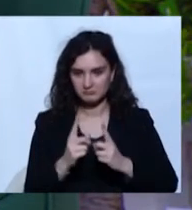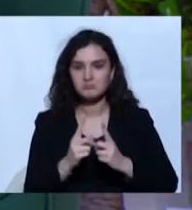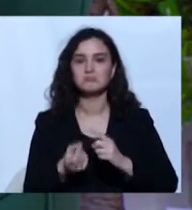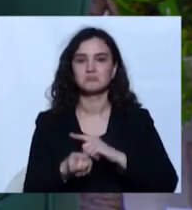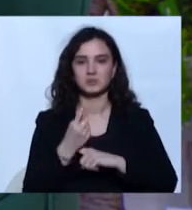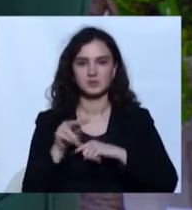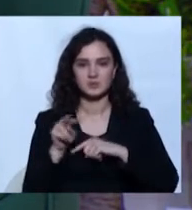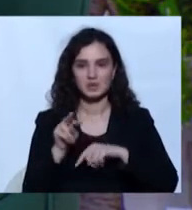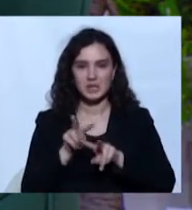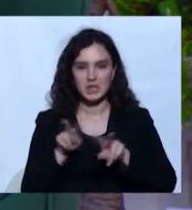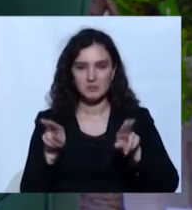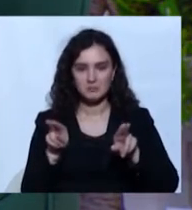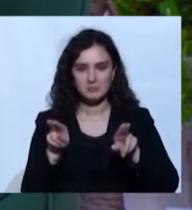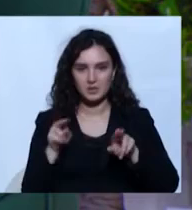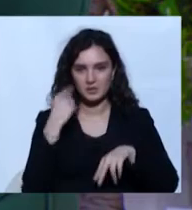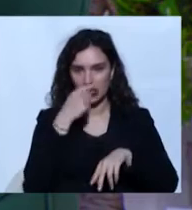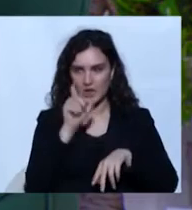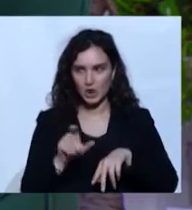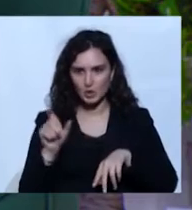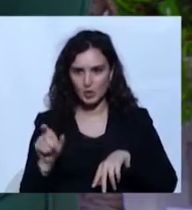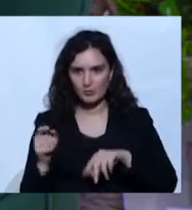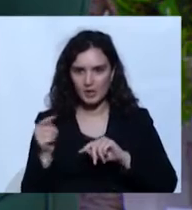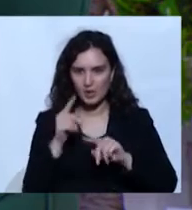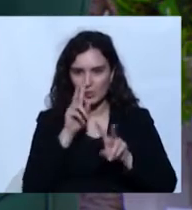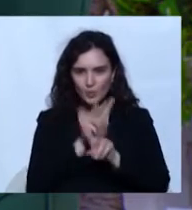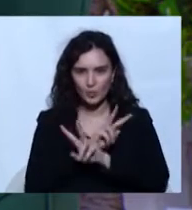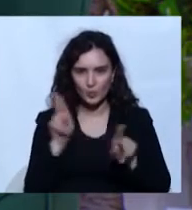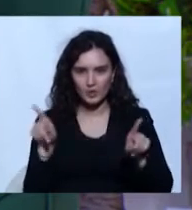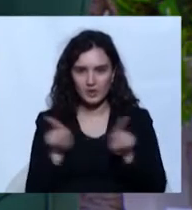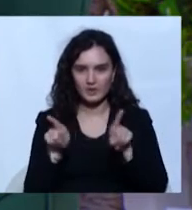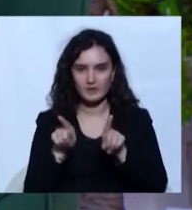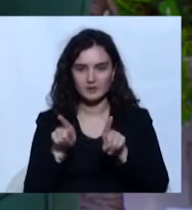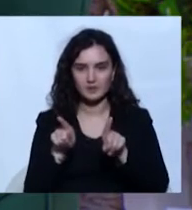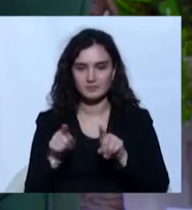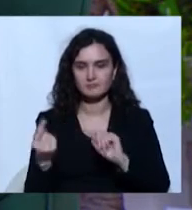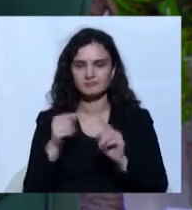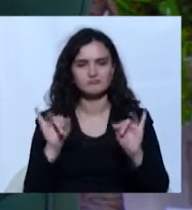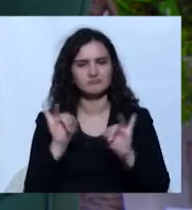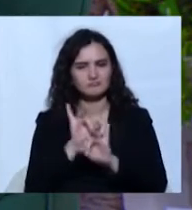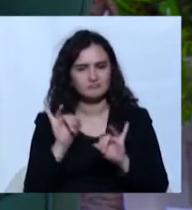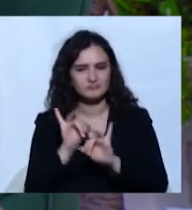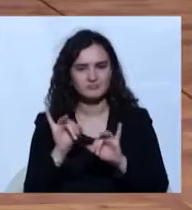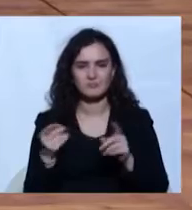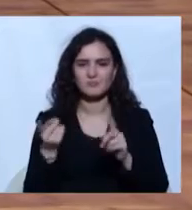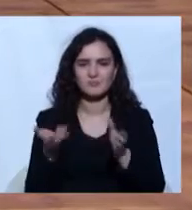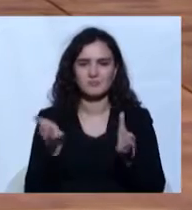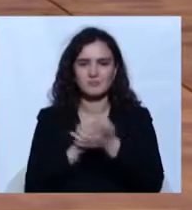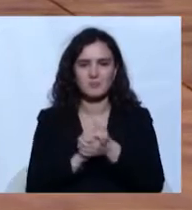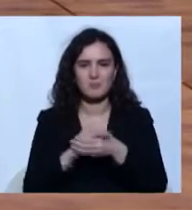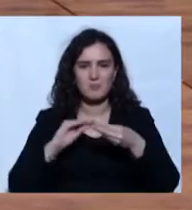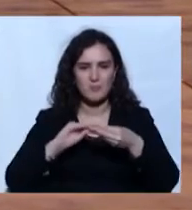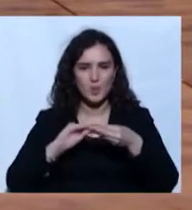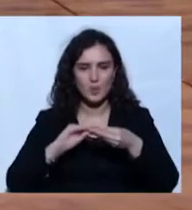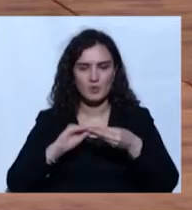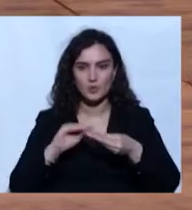realize that they have very similar appearances. They look a lot alike. They talk, they become